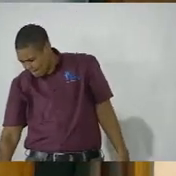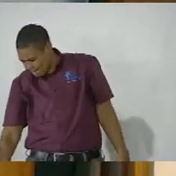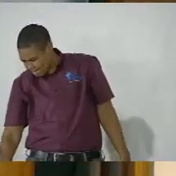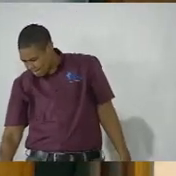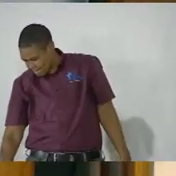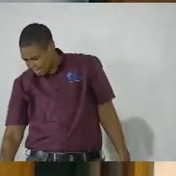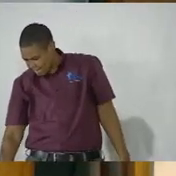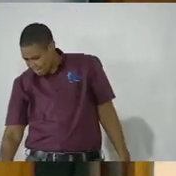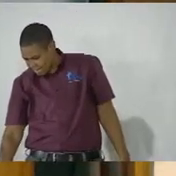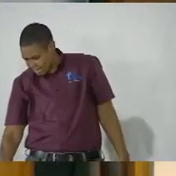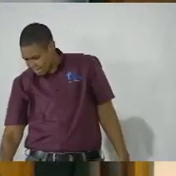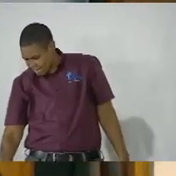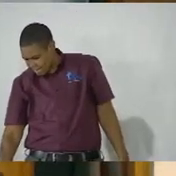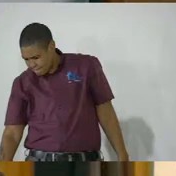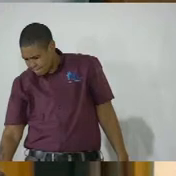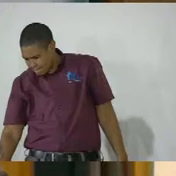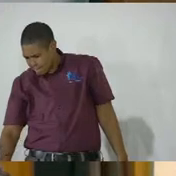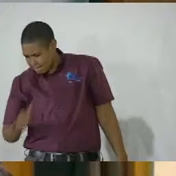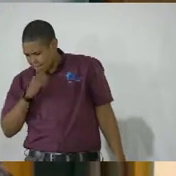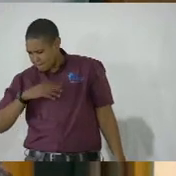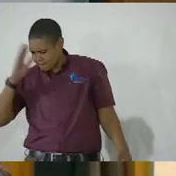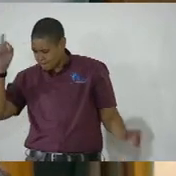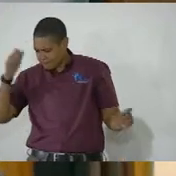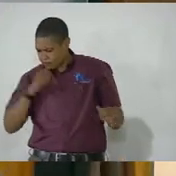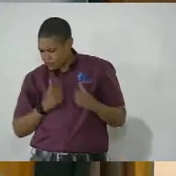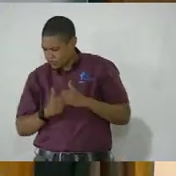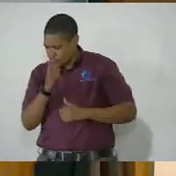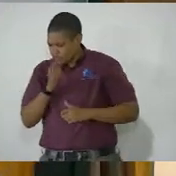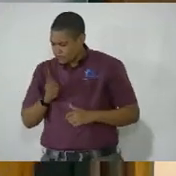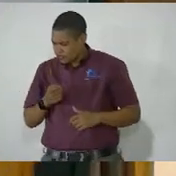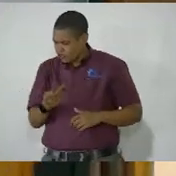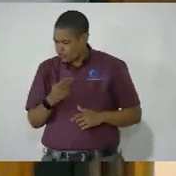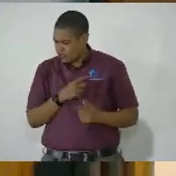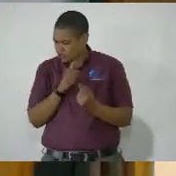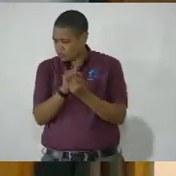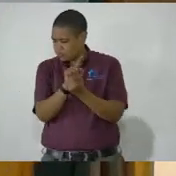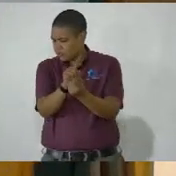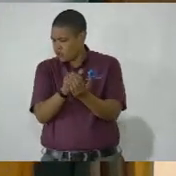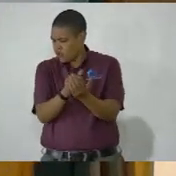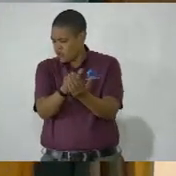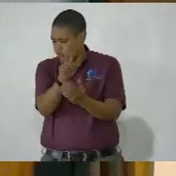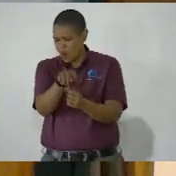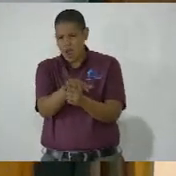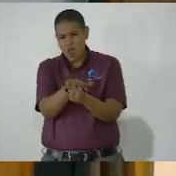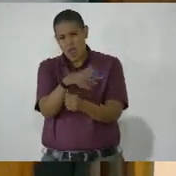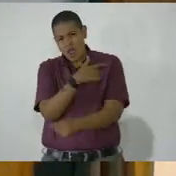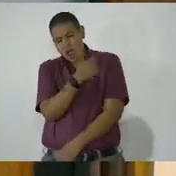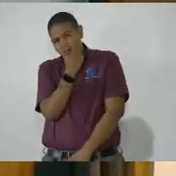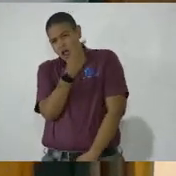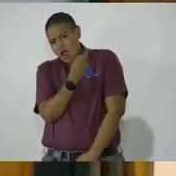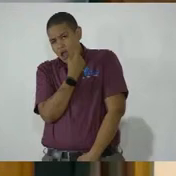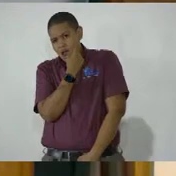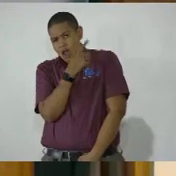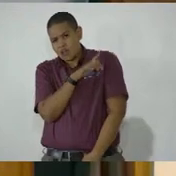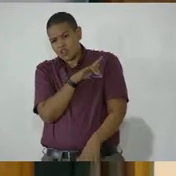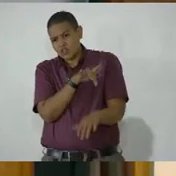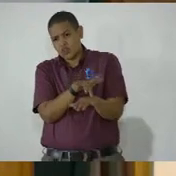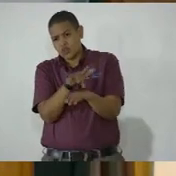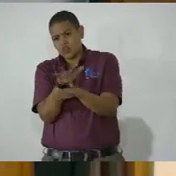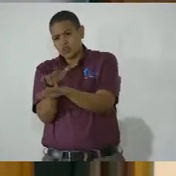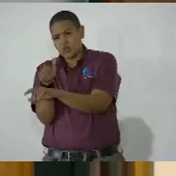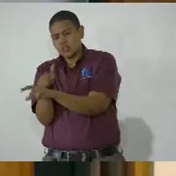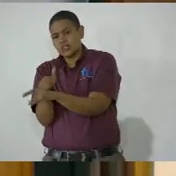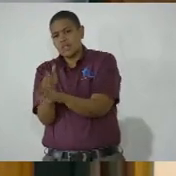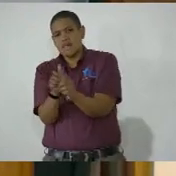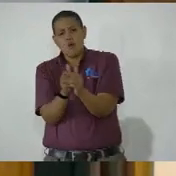Madam Speaker, the Chief Justice and I meet regularly, and one of the areas that we touch on is